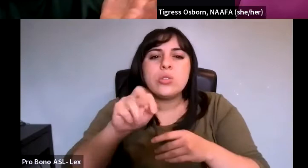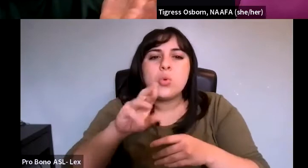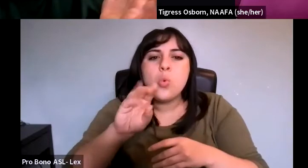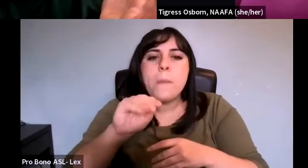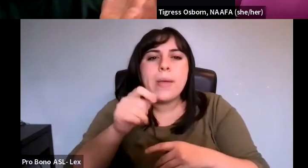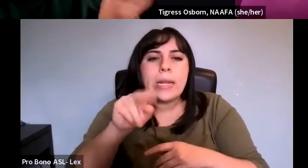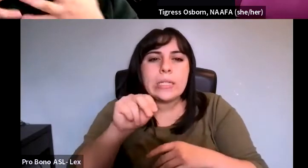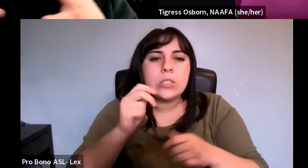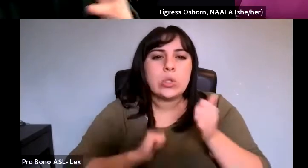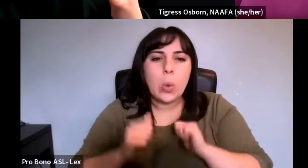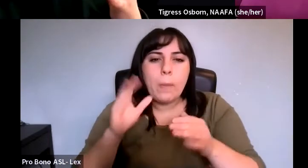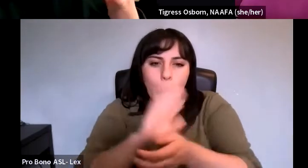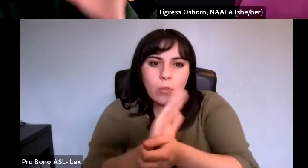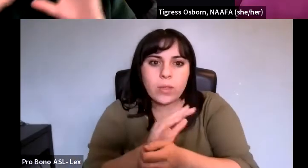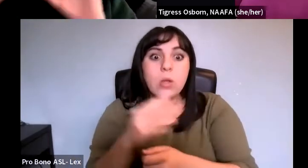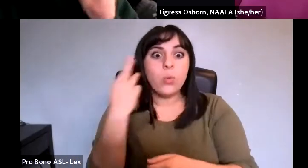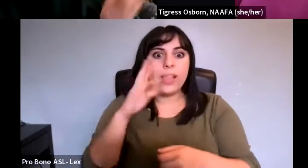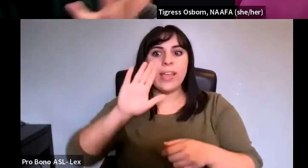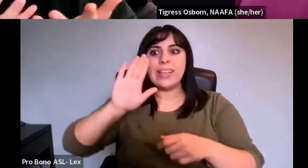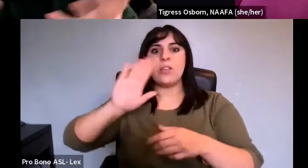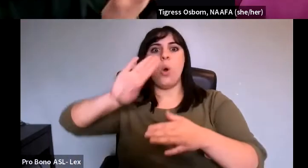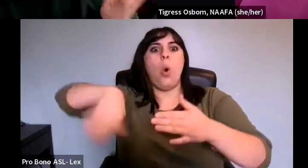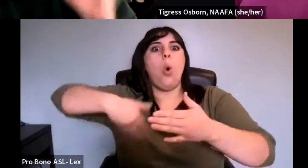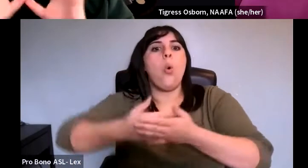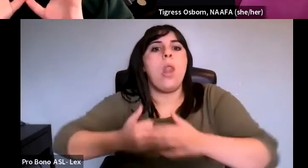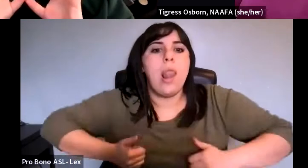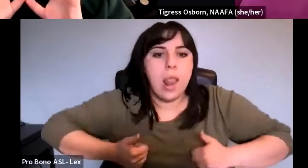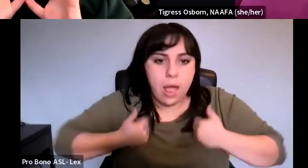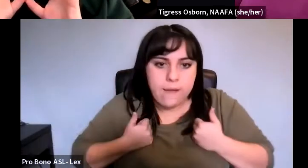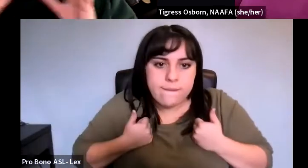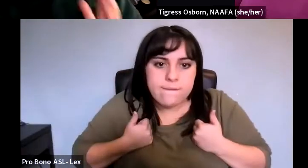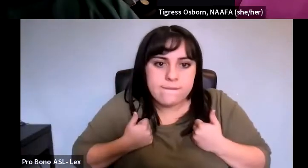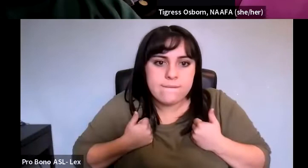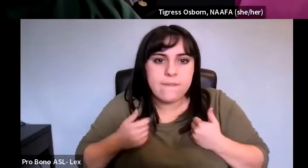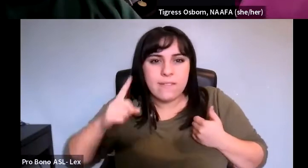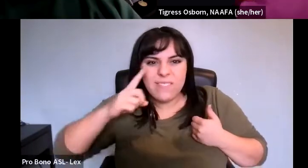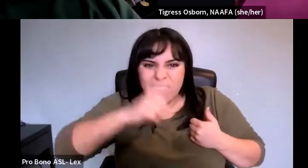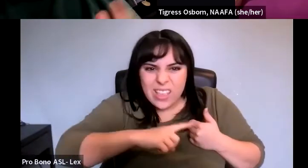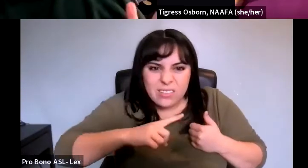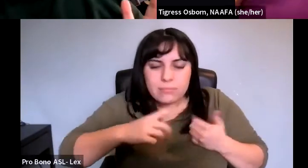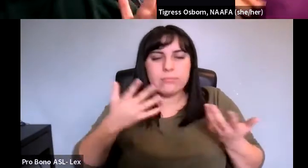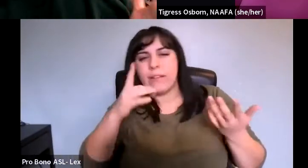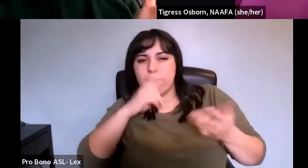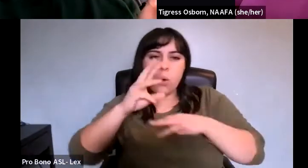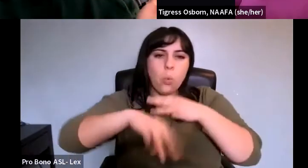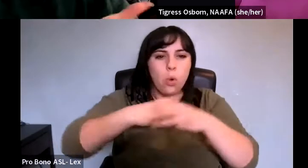he then realizes that his whole life he's lived in this fake world. Yeah, and